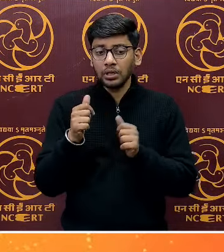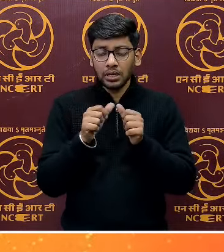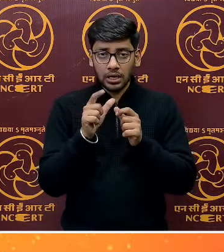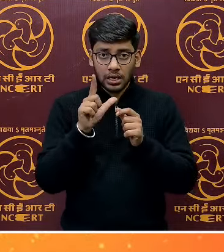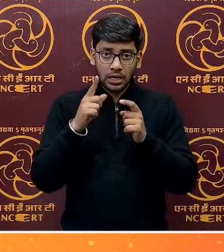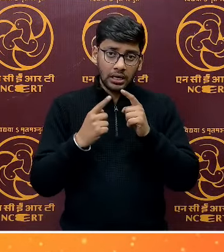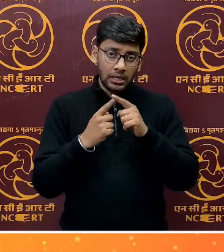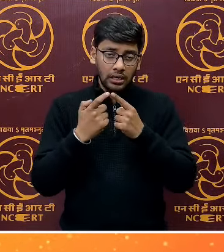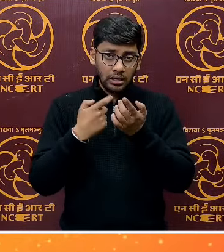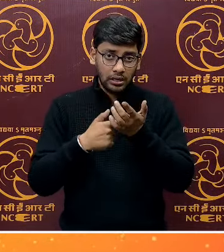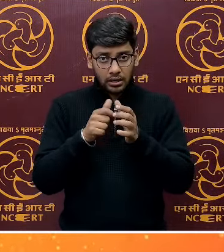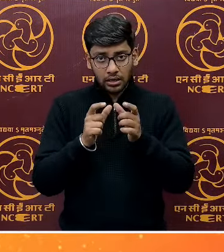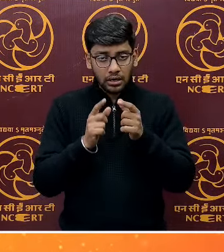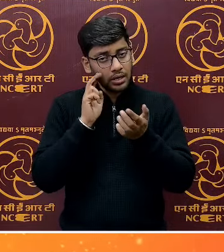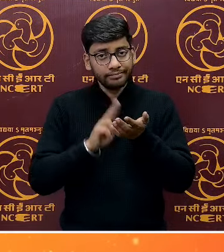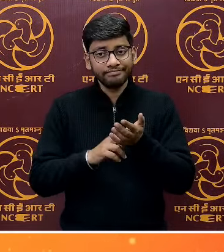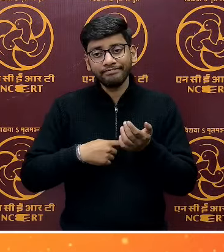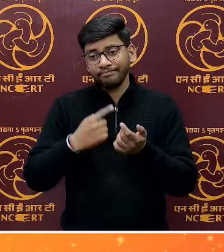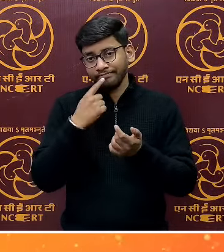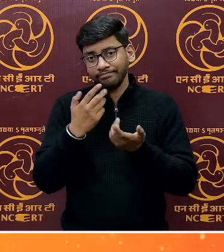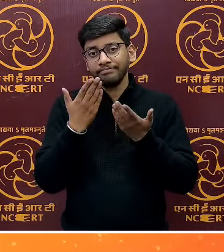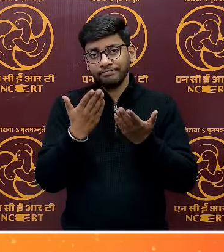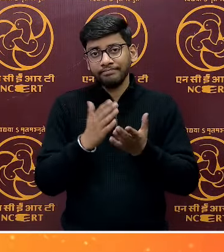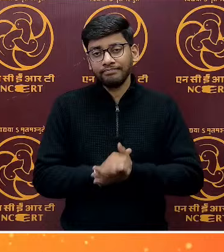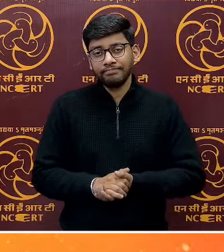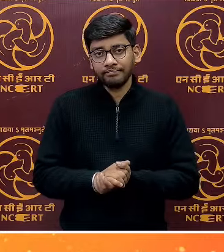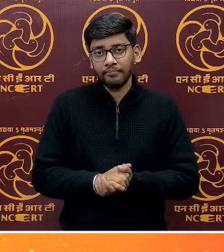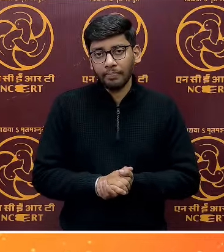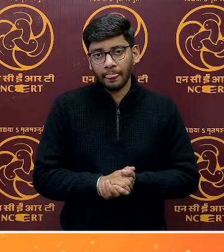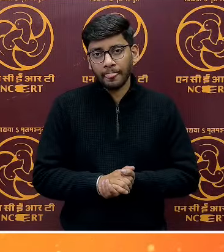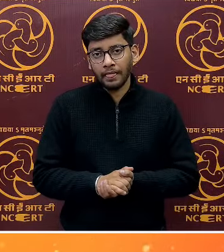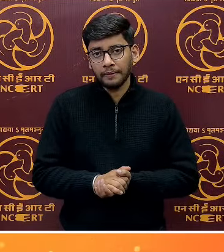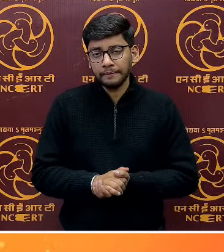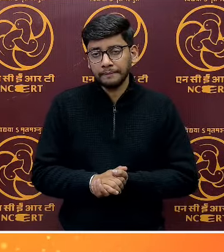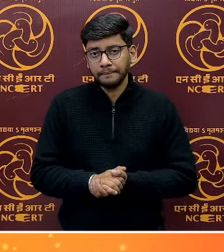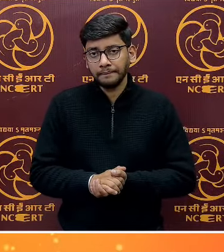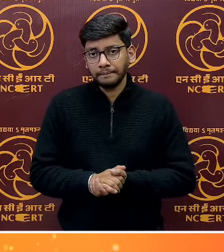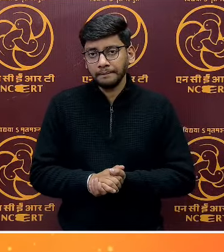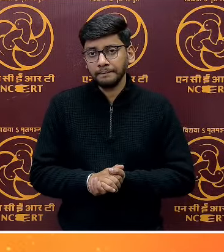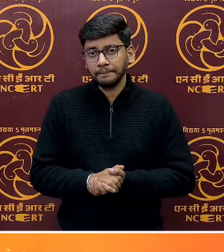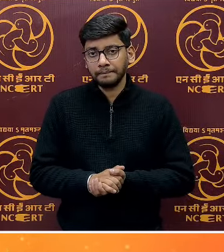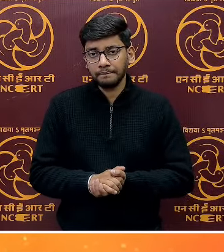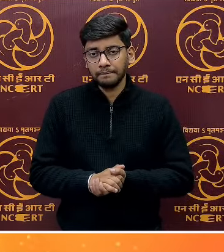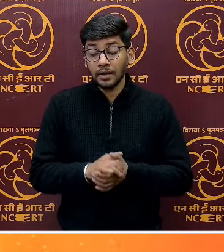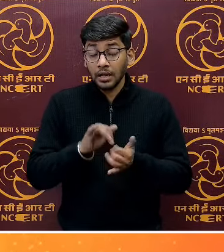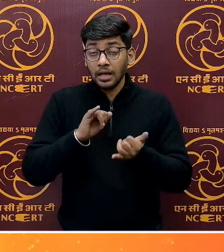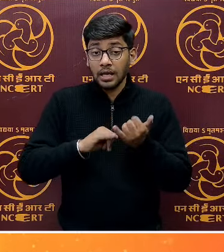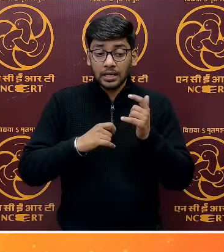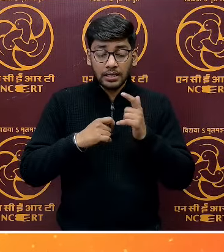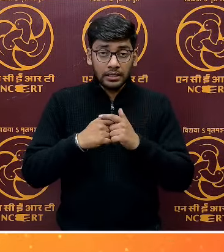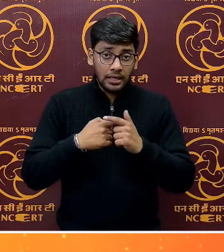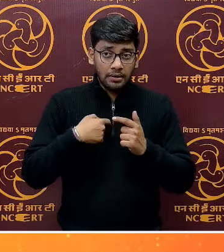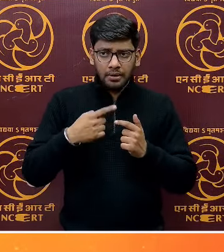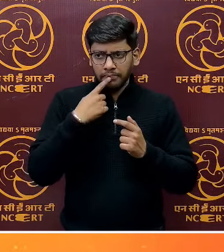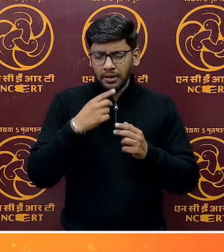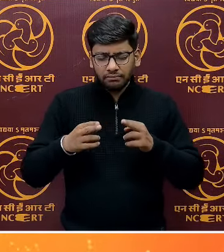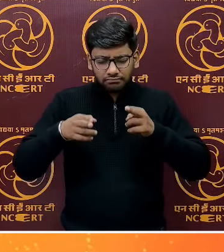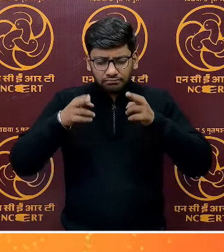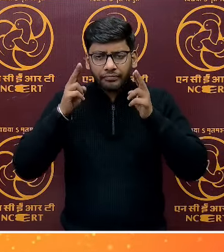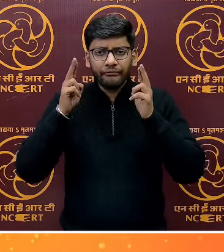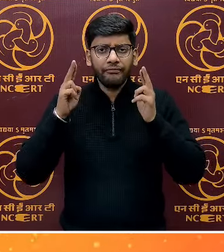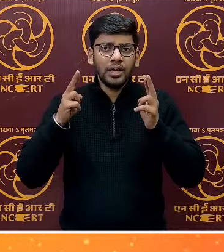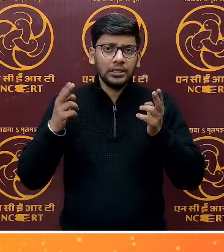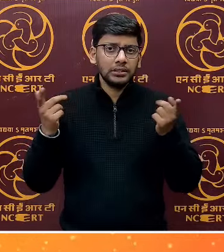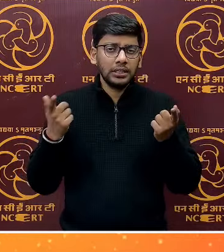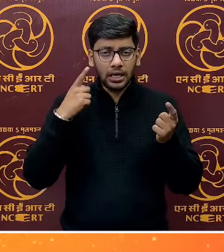alliteration. Okay. And then the striking line, I wish I were small and light as